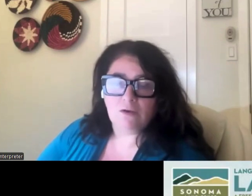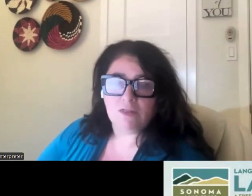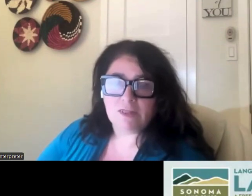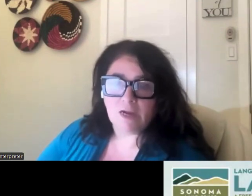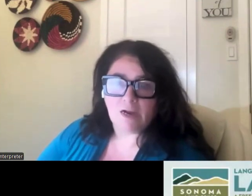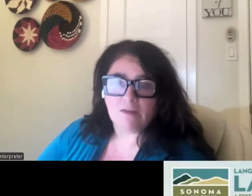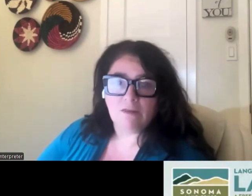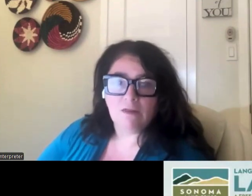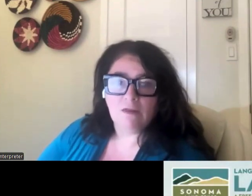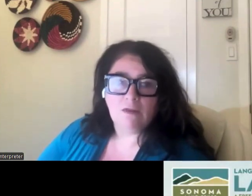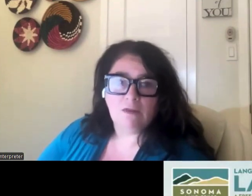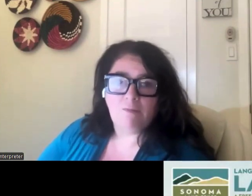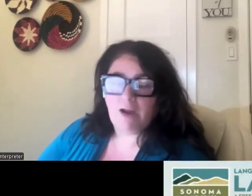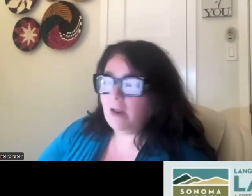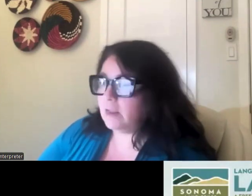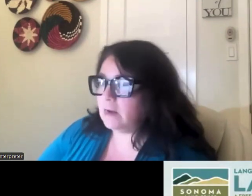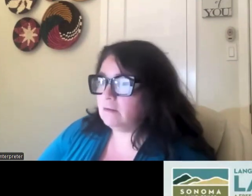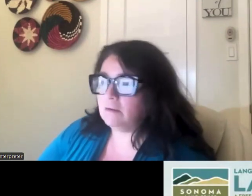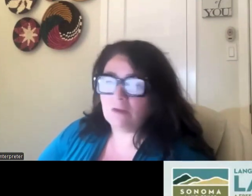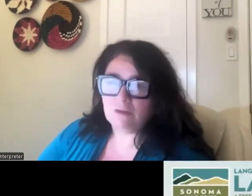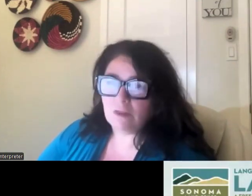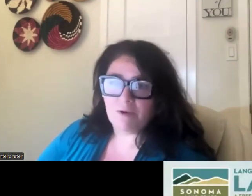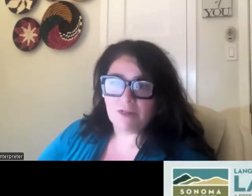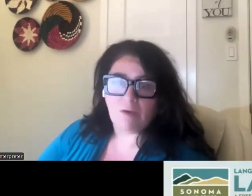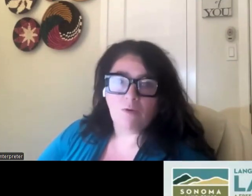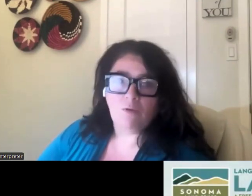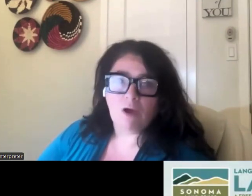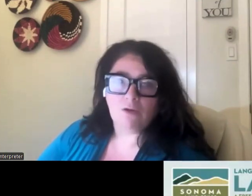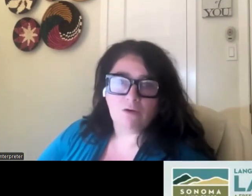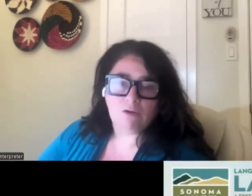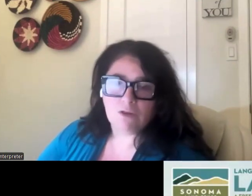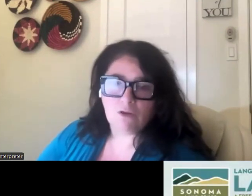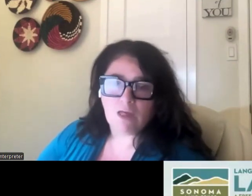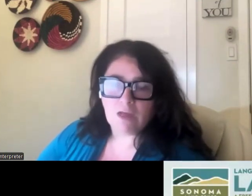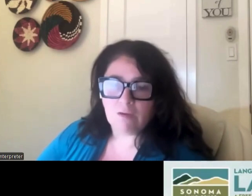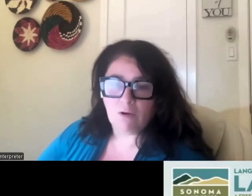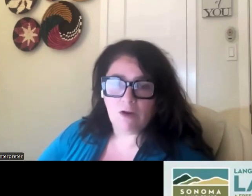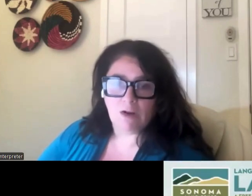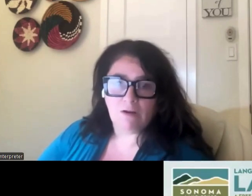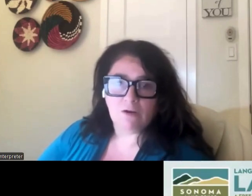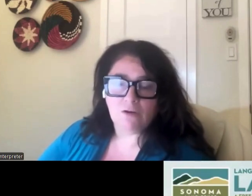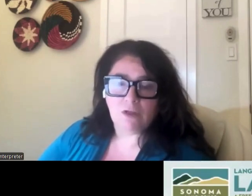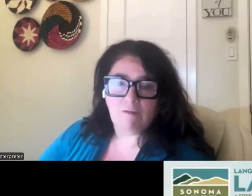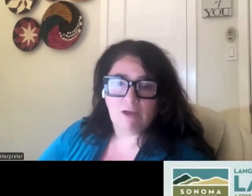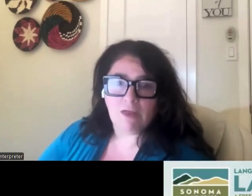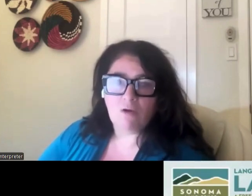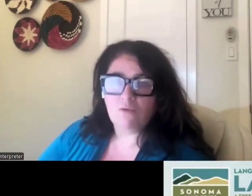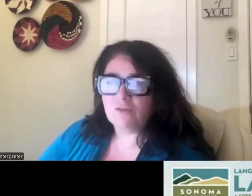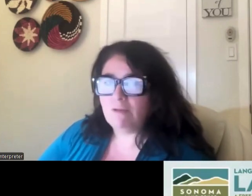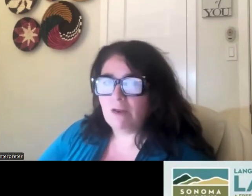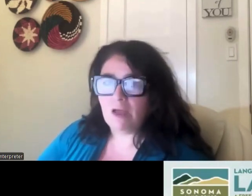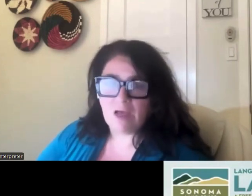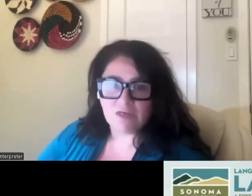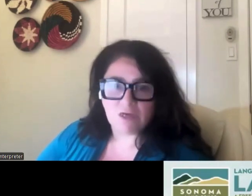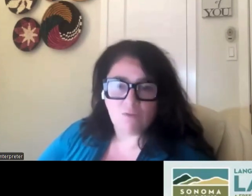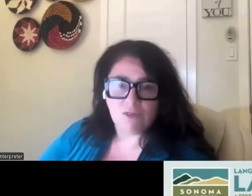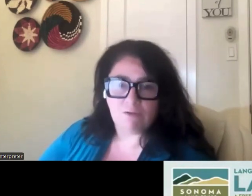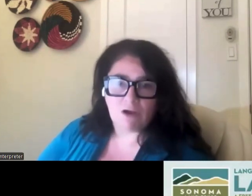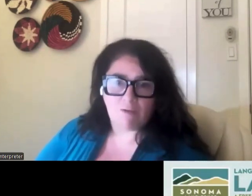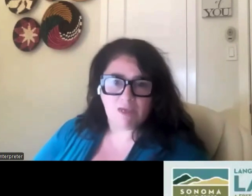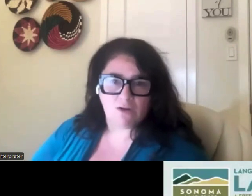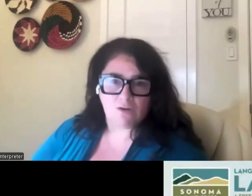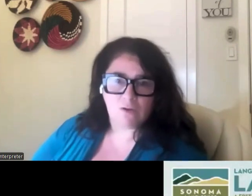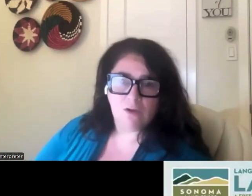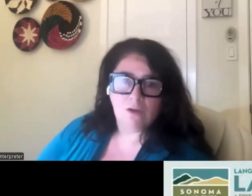who's looking for it, and I always look for this whenever I'm back in the North Bay, what do the roadsides look like? Have there